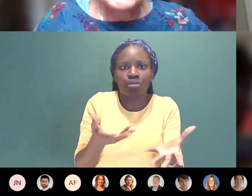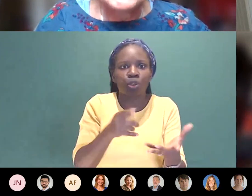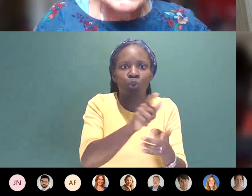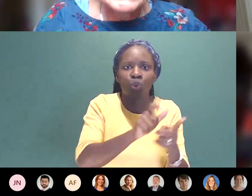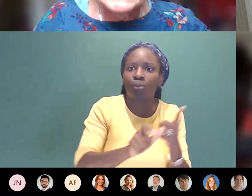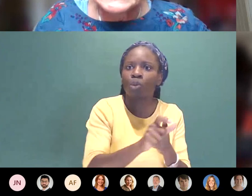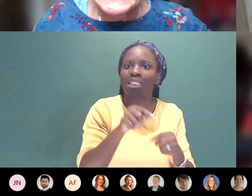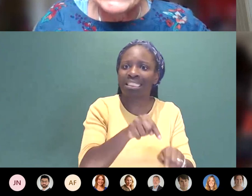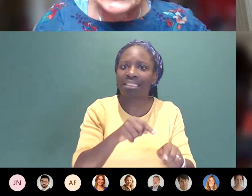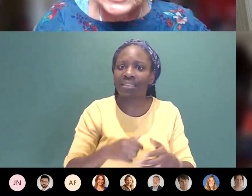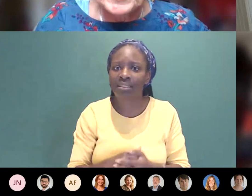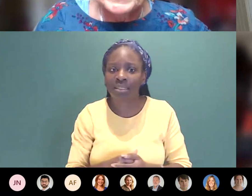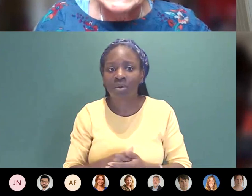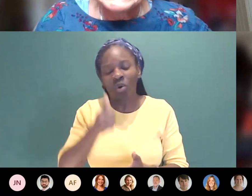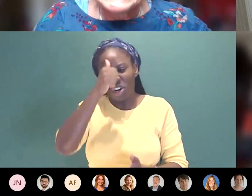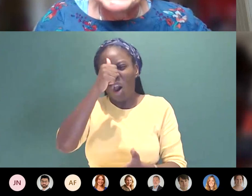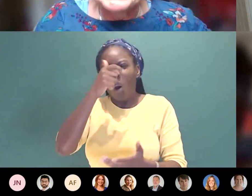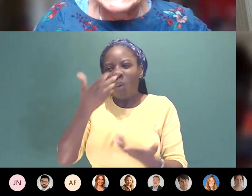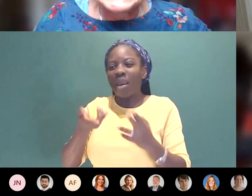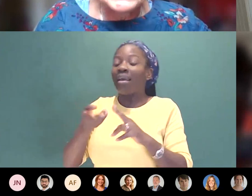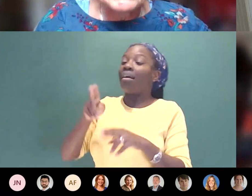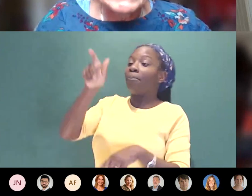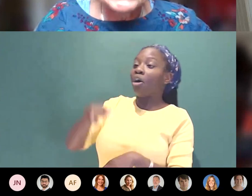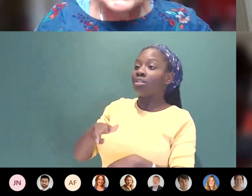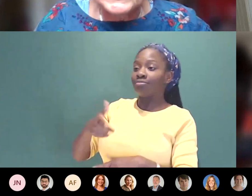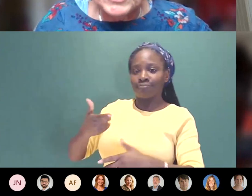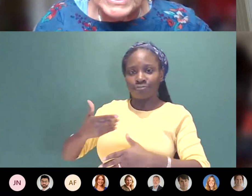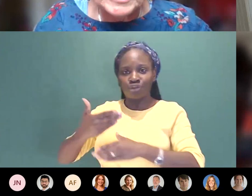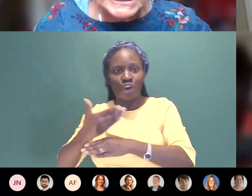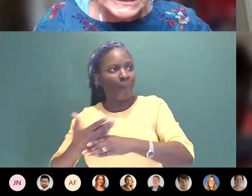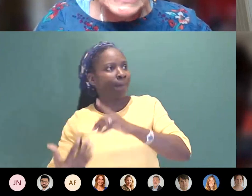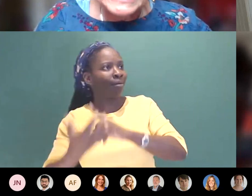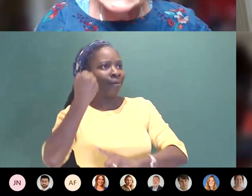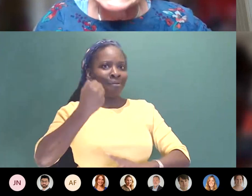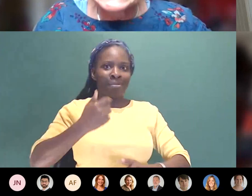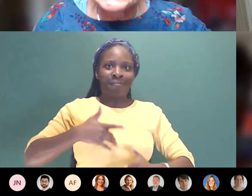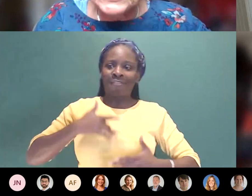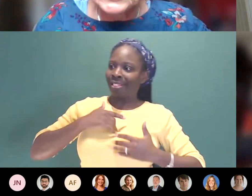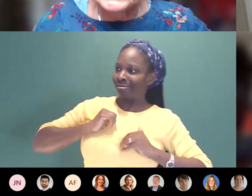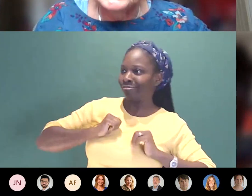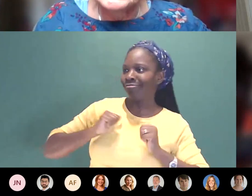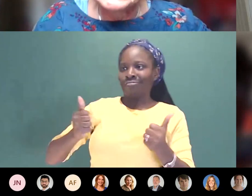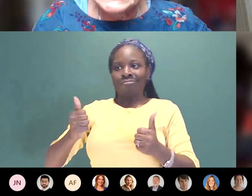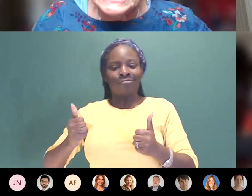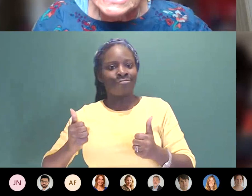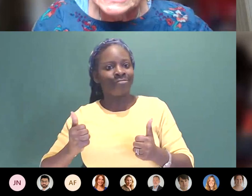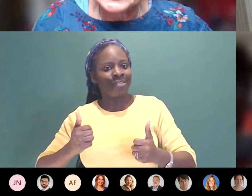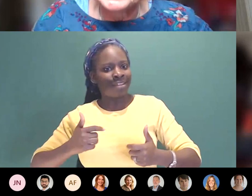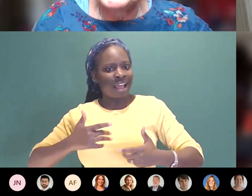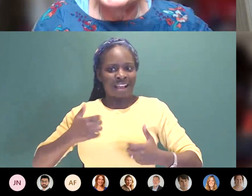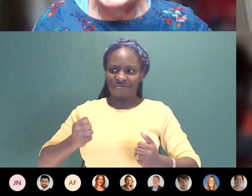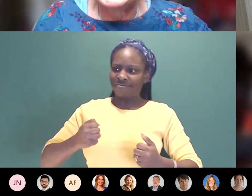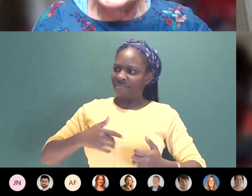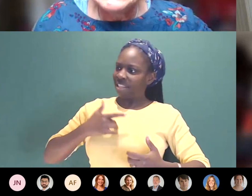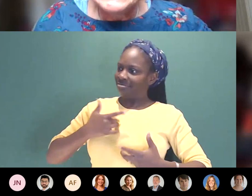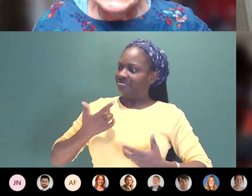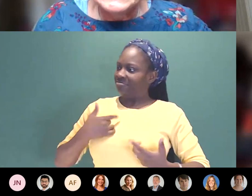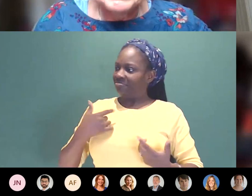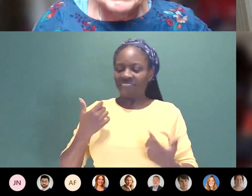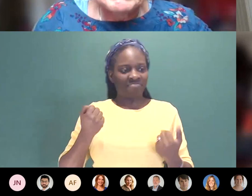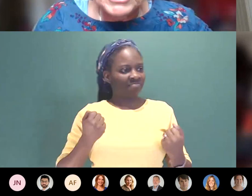We all know that having a job is generally good for your well-being and gives you a status in the